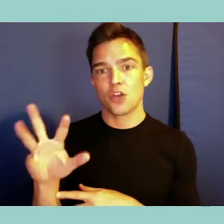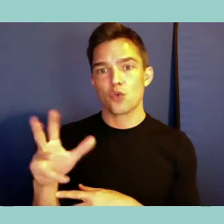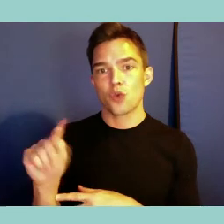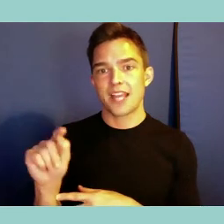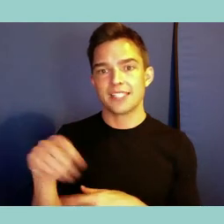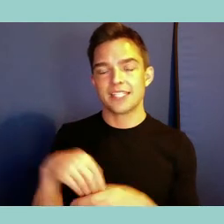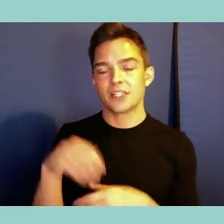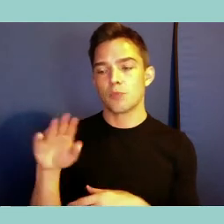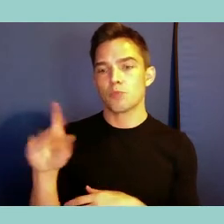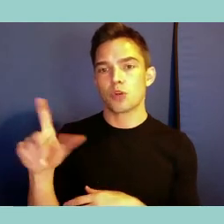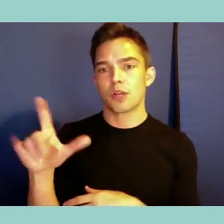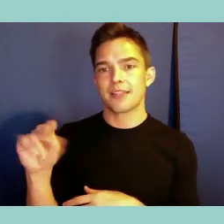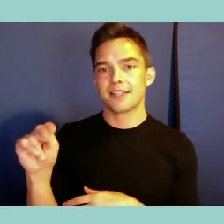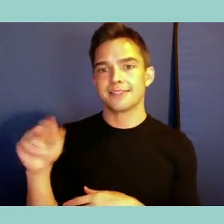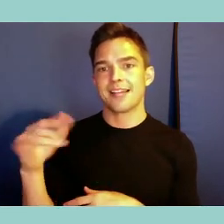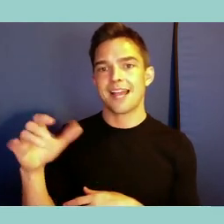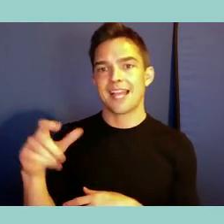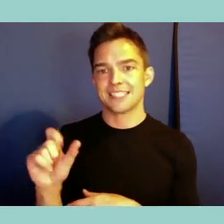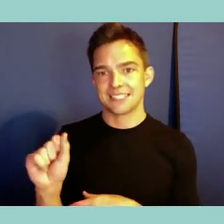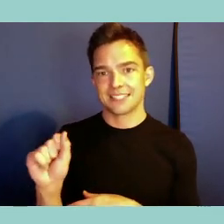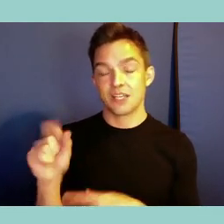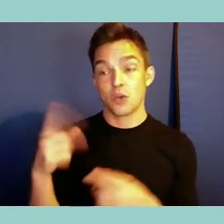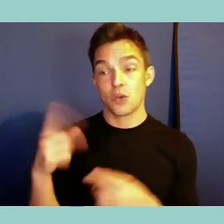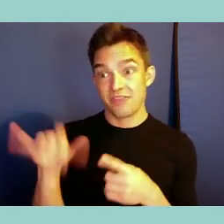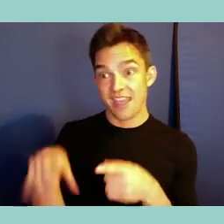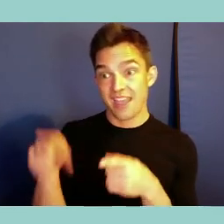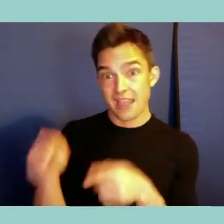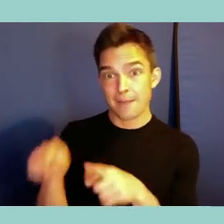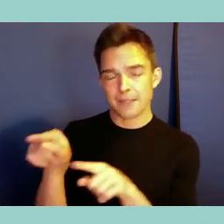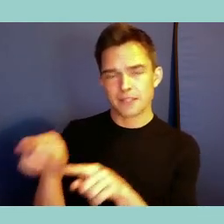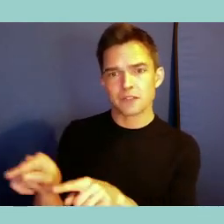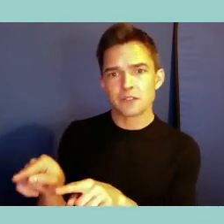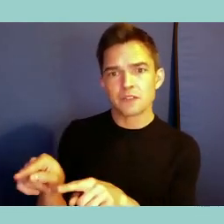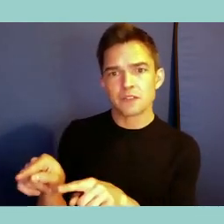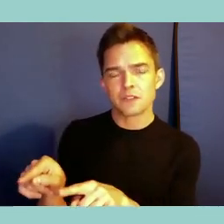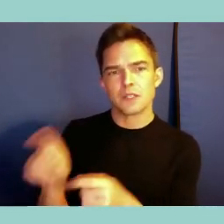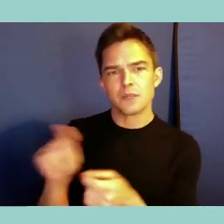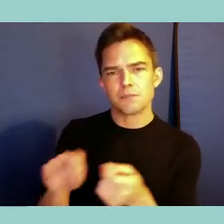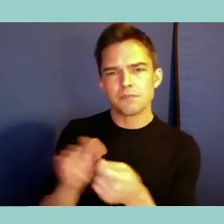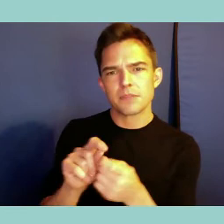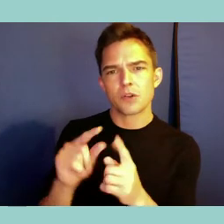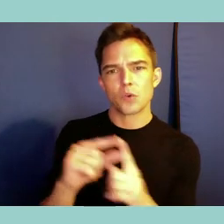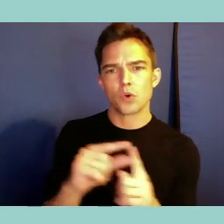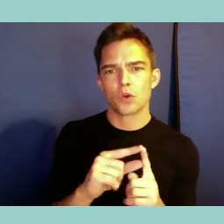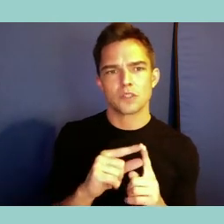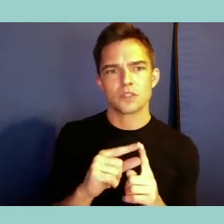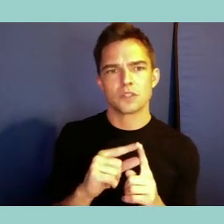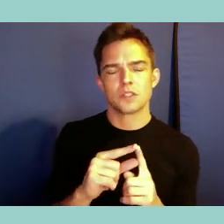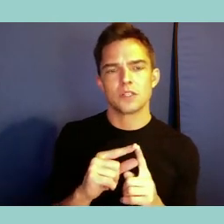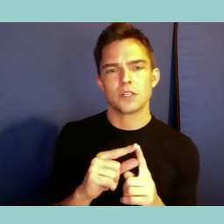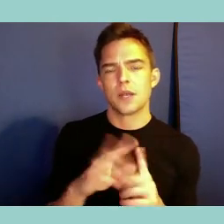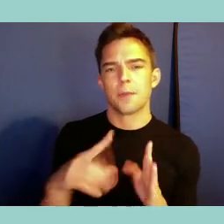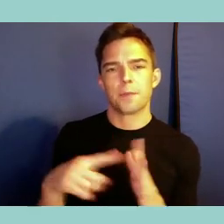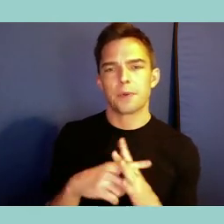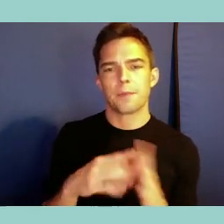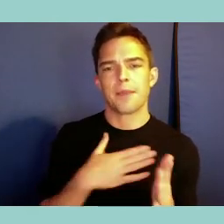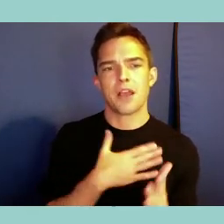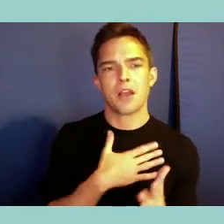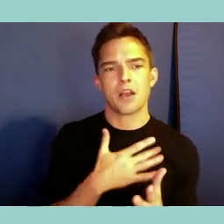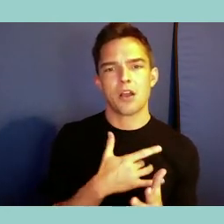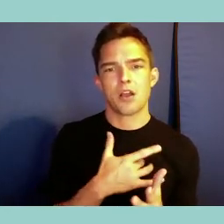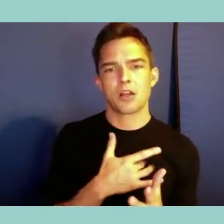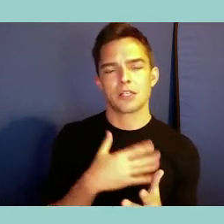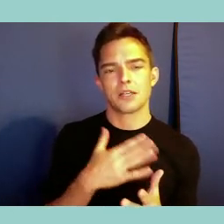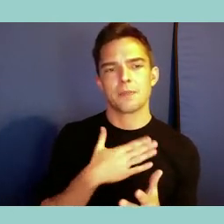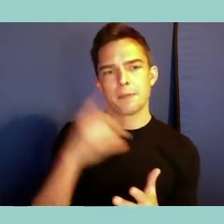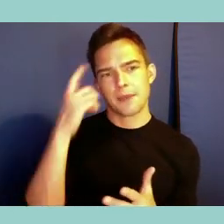Brooklyn Heights. And as this was happening, there were particular words ringing in my heart and mind.